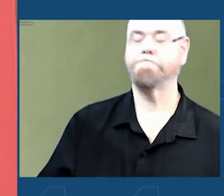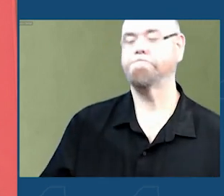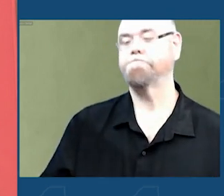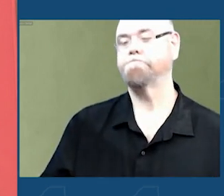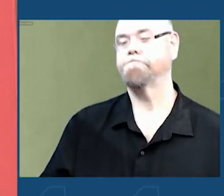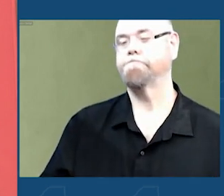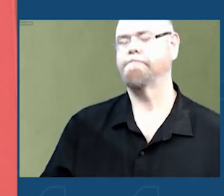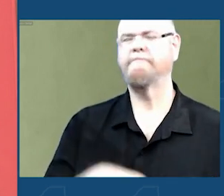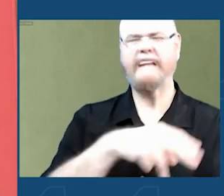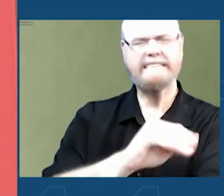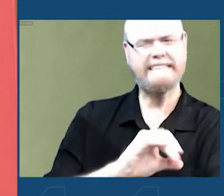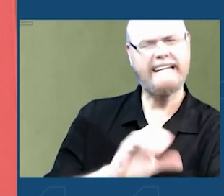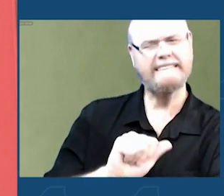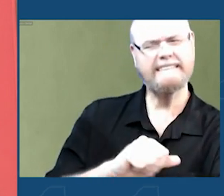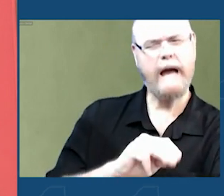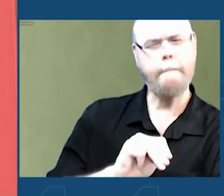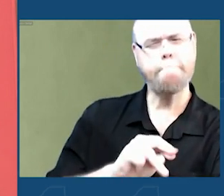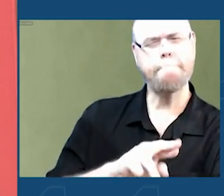Mara,